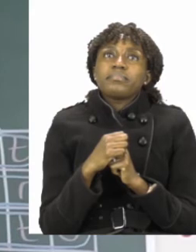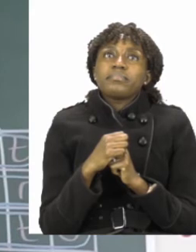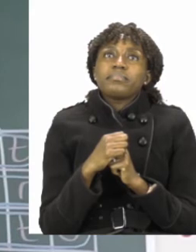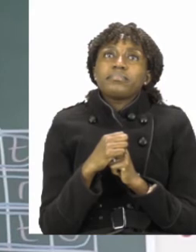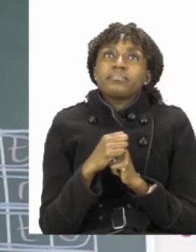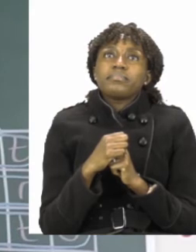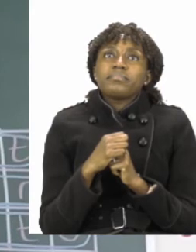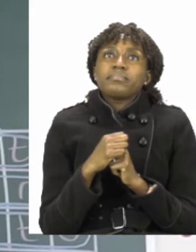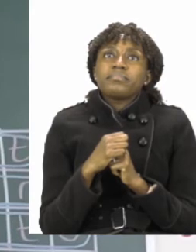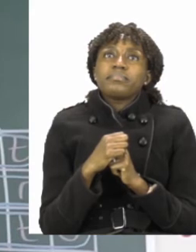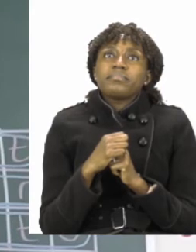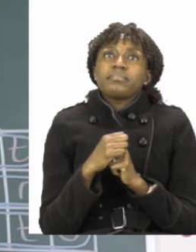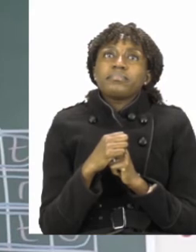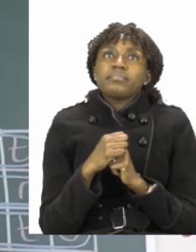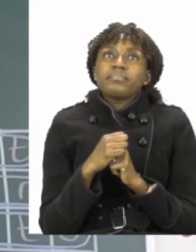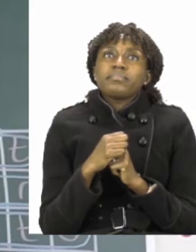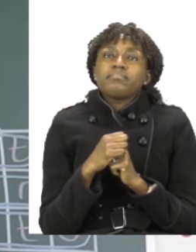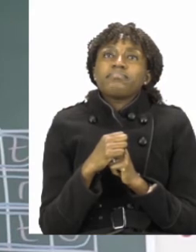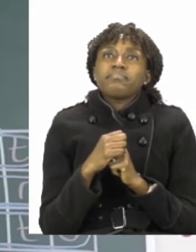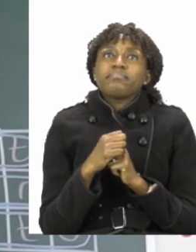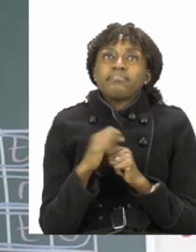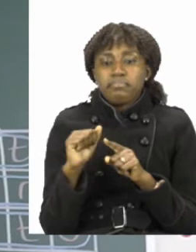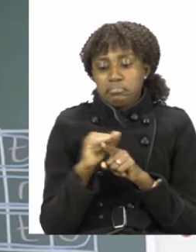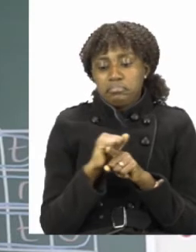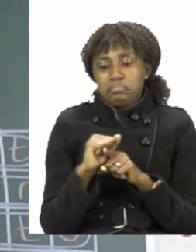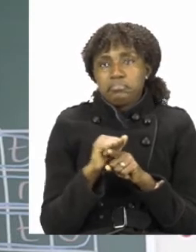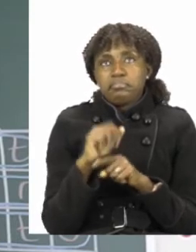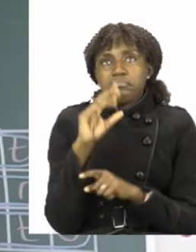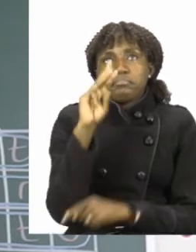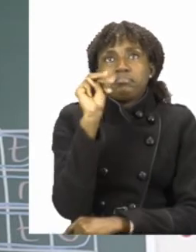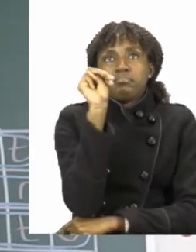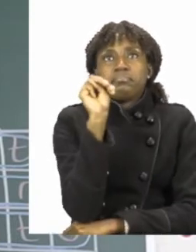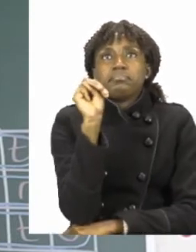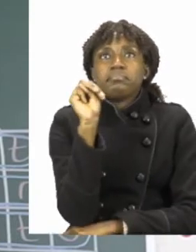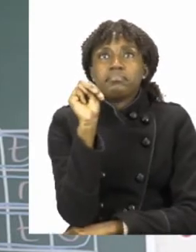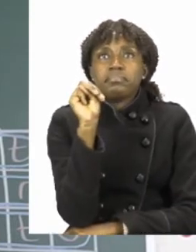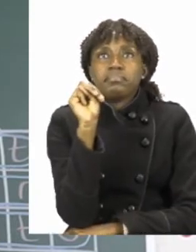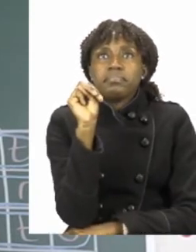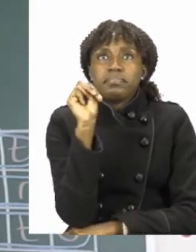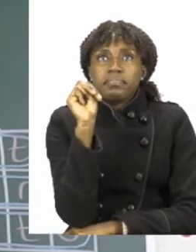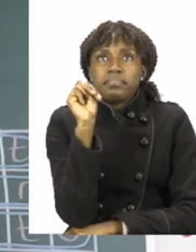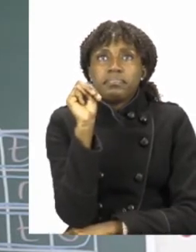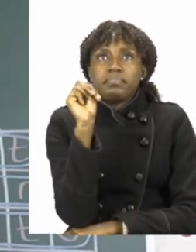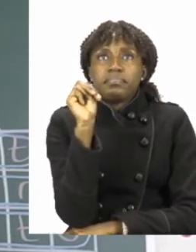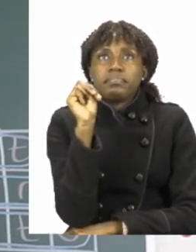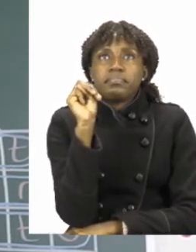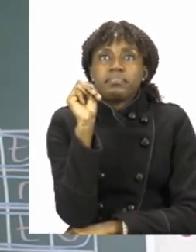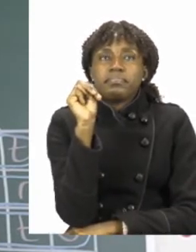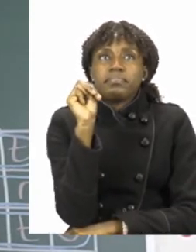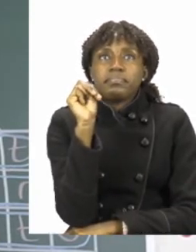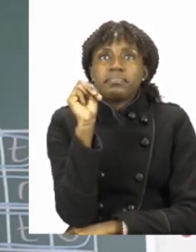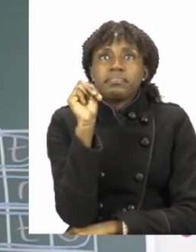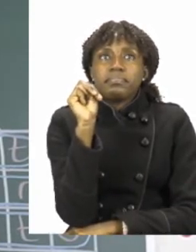leg as you go down. The next one that we have, we start by going down first,